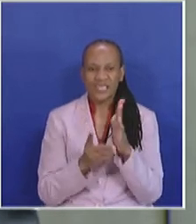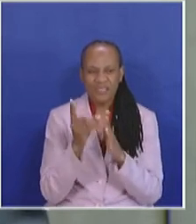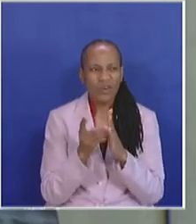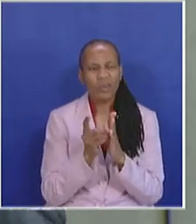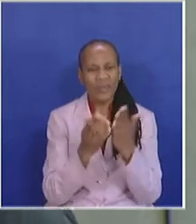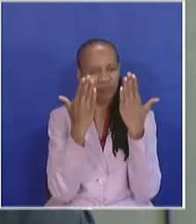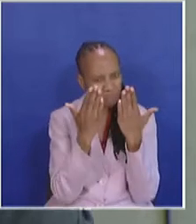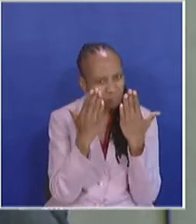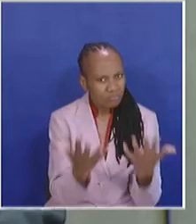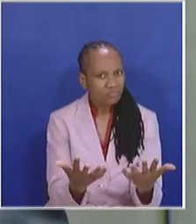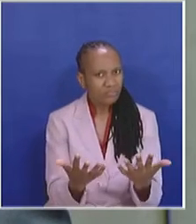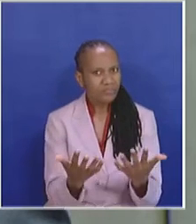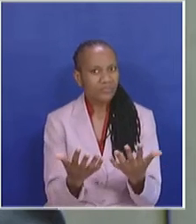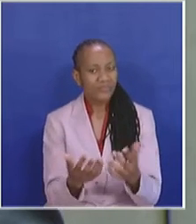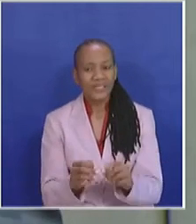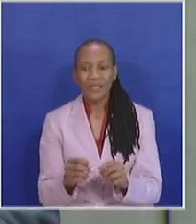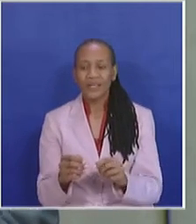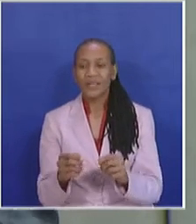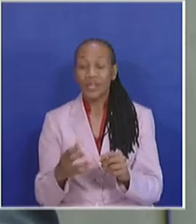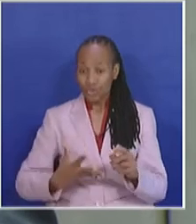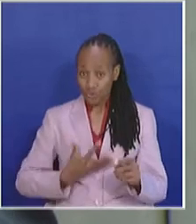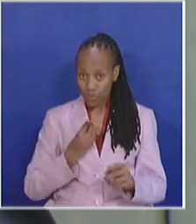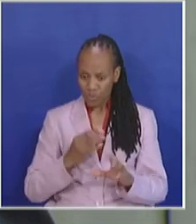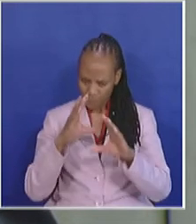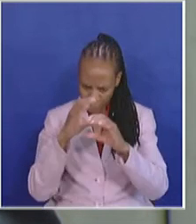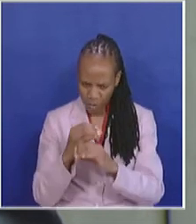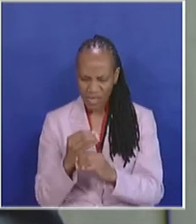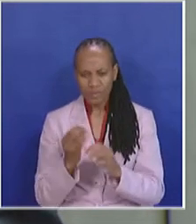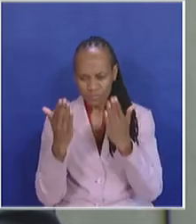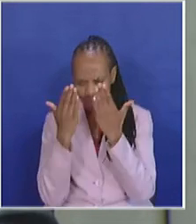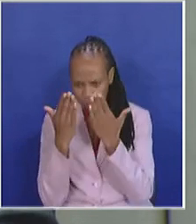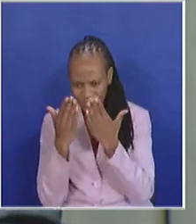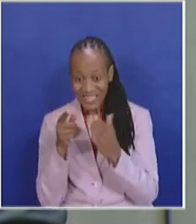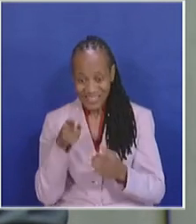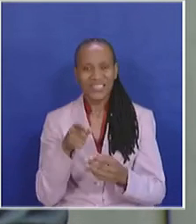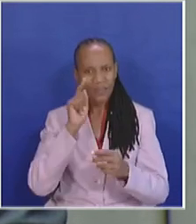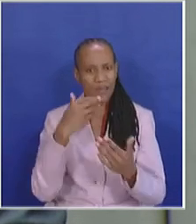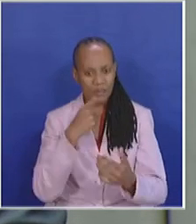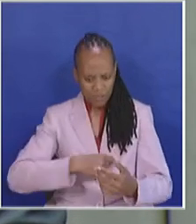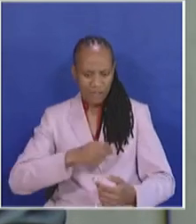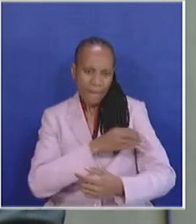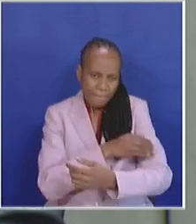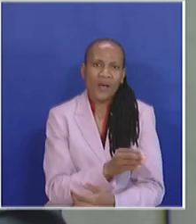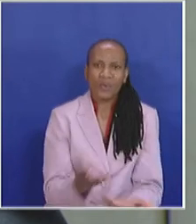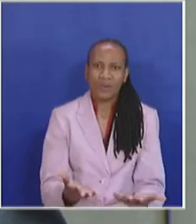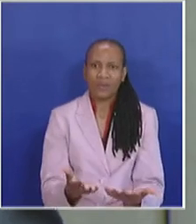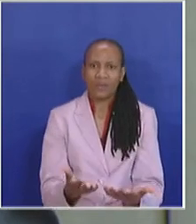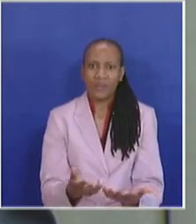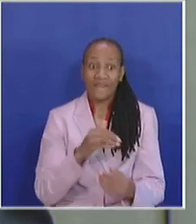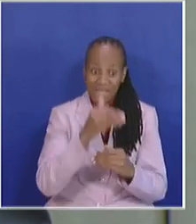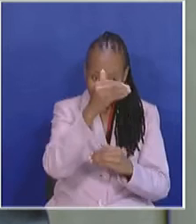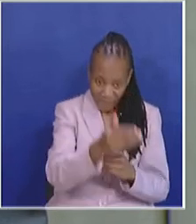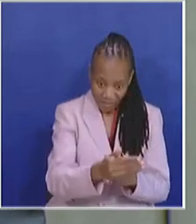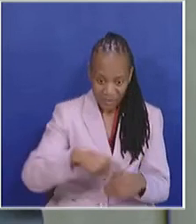studies, to take studies that will empower them in our resolve to ensure that we deliver